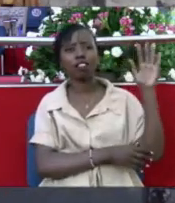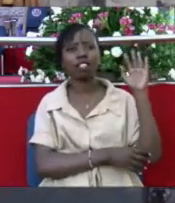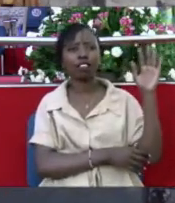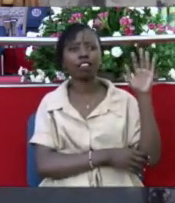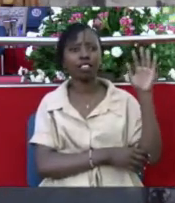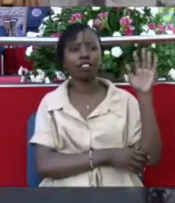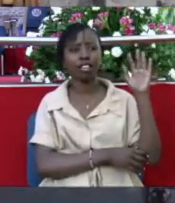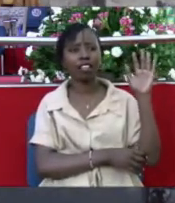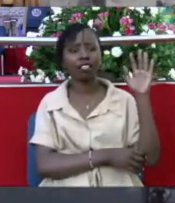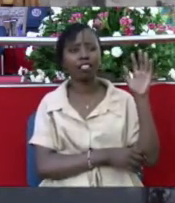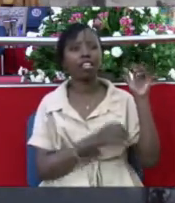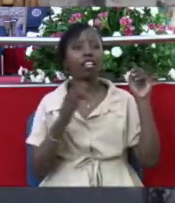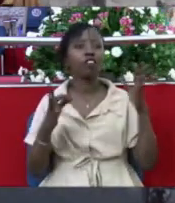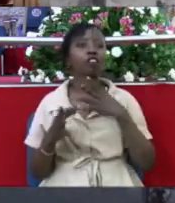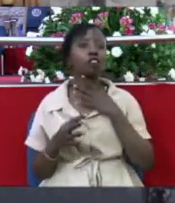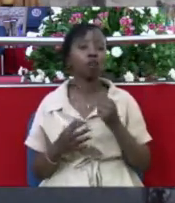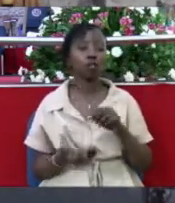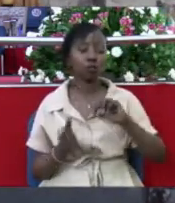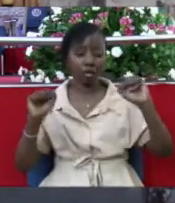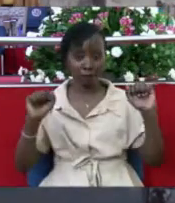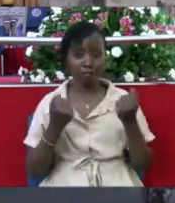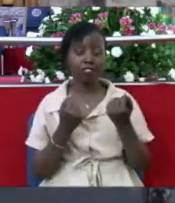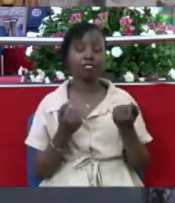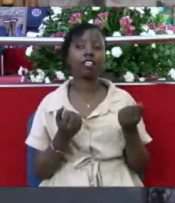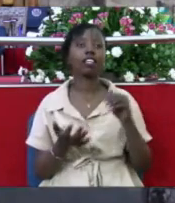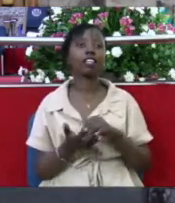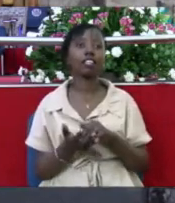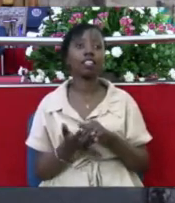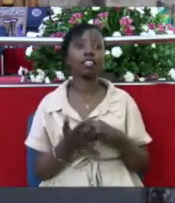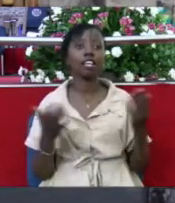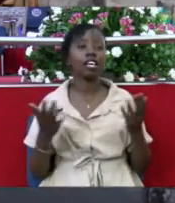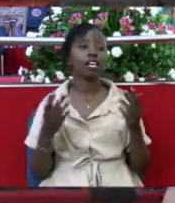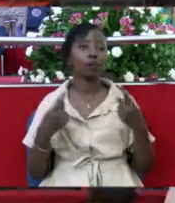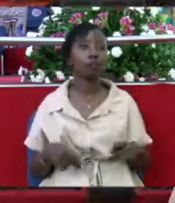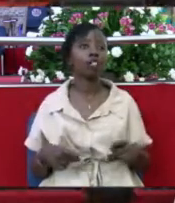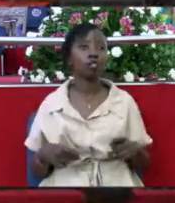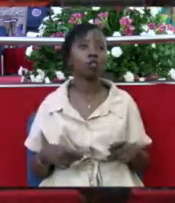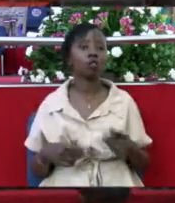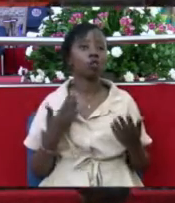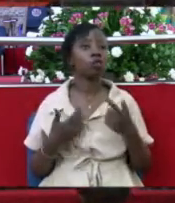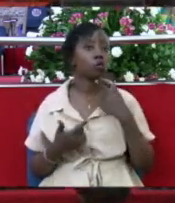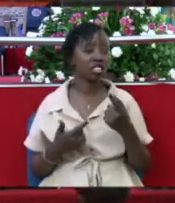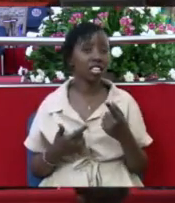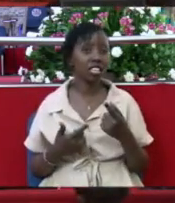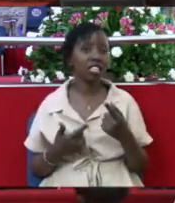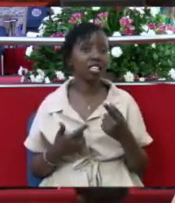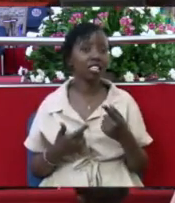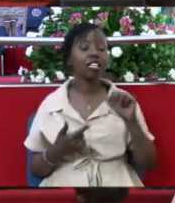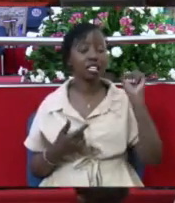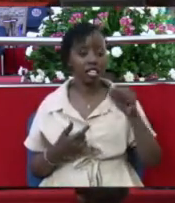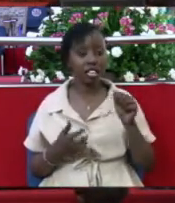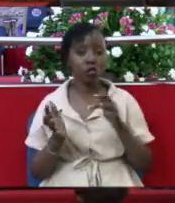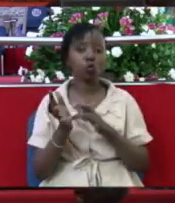Just keep your hand up. Thank you. Asante, asante. Anyone else? Yeyote yule. You're saying, yes, I want to say yes to Jesus.